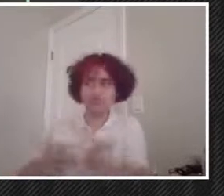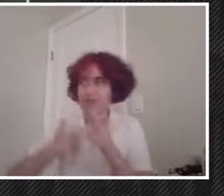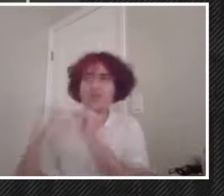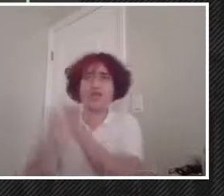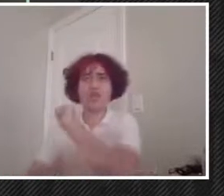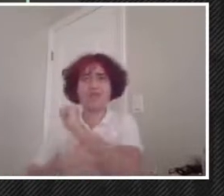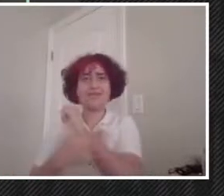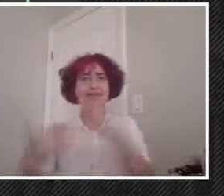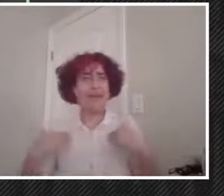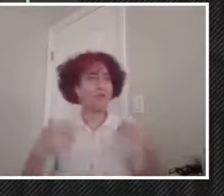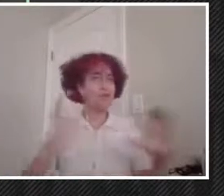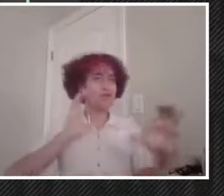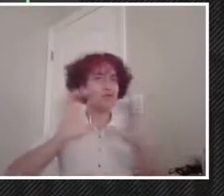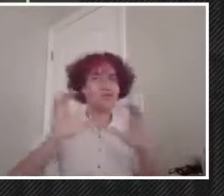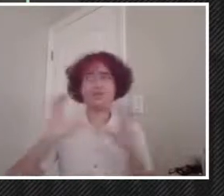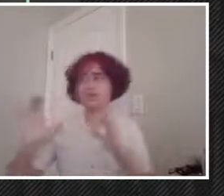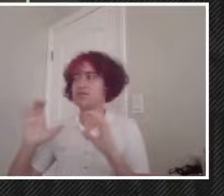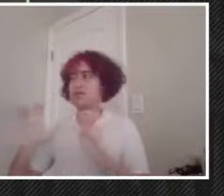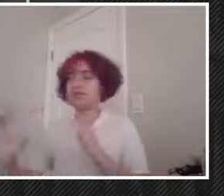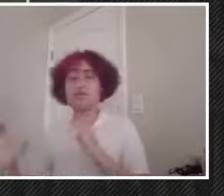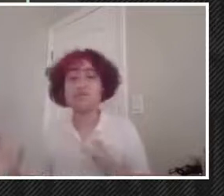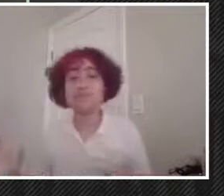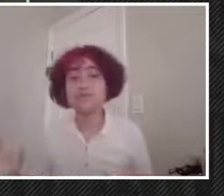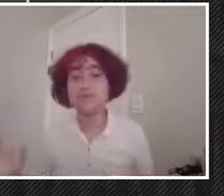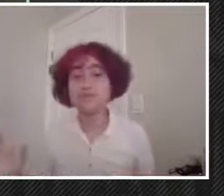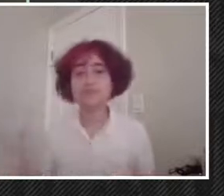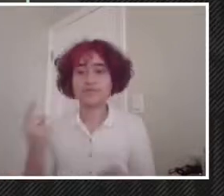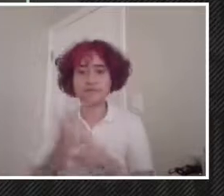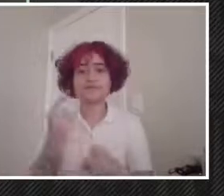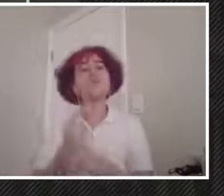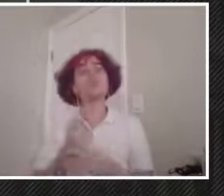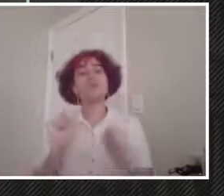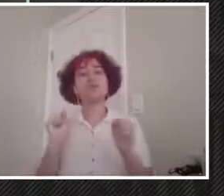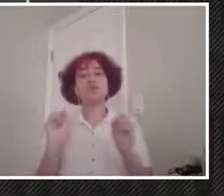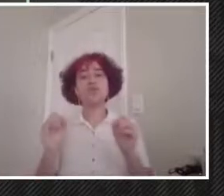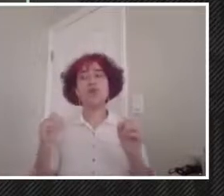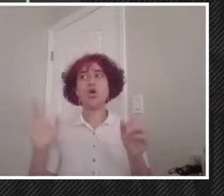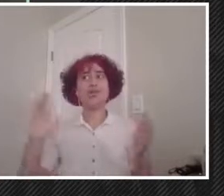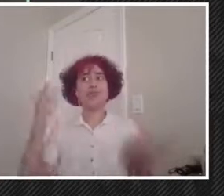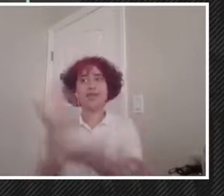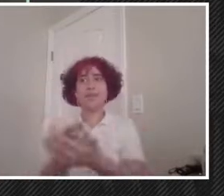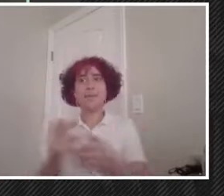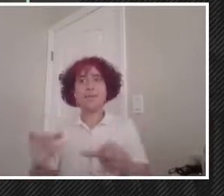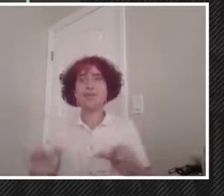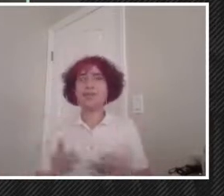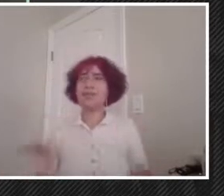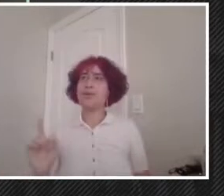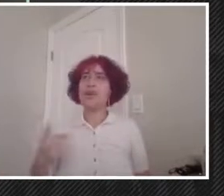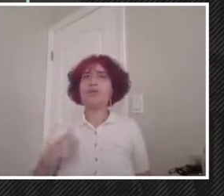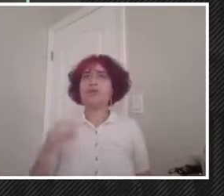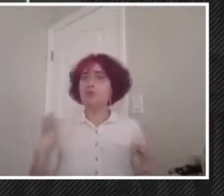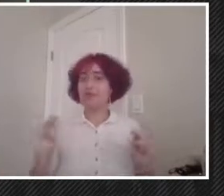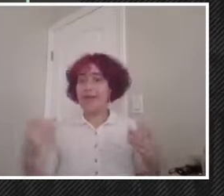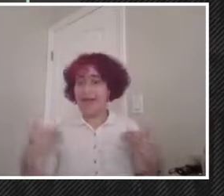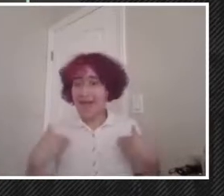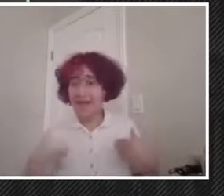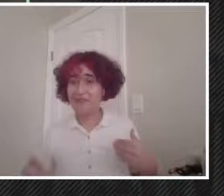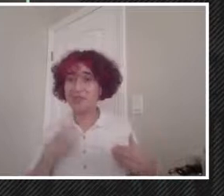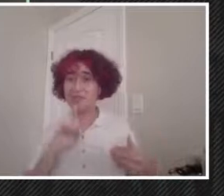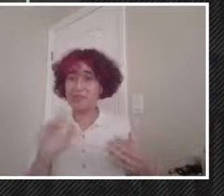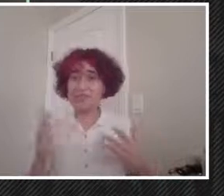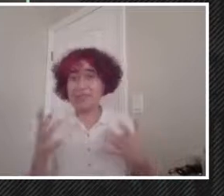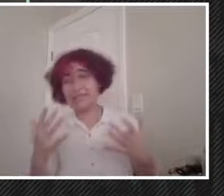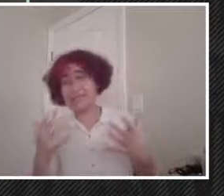just... Right. So getting into a place where it's like, it's okay to have the uncomfortable conversations. If